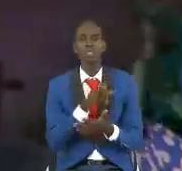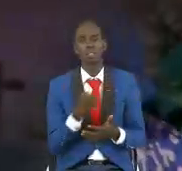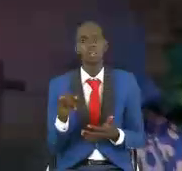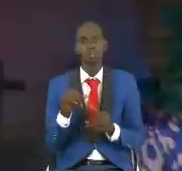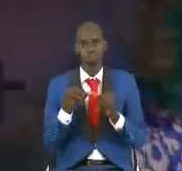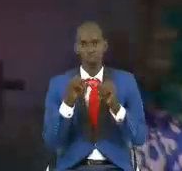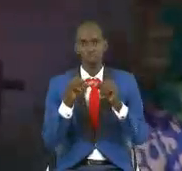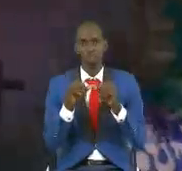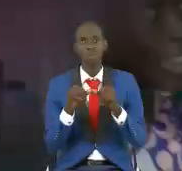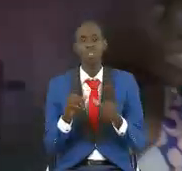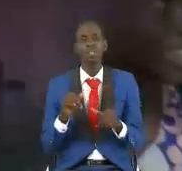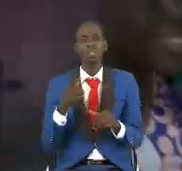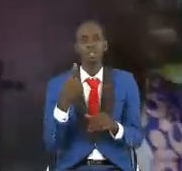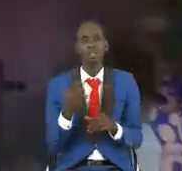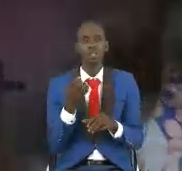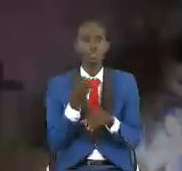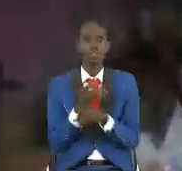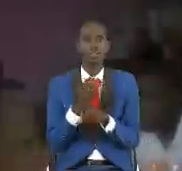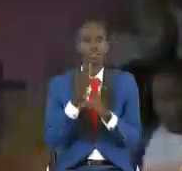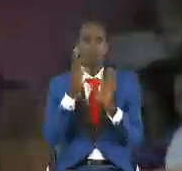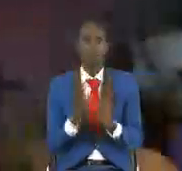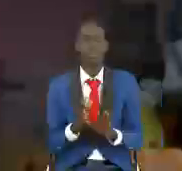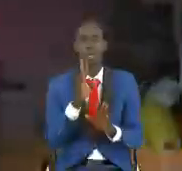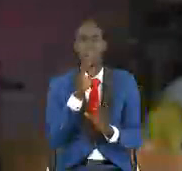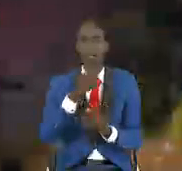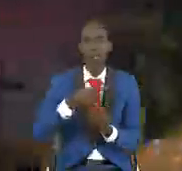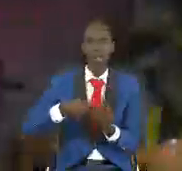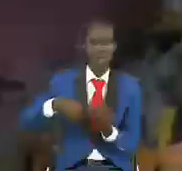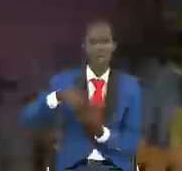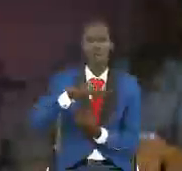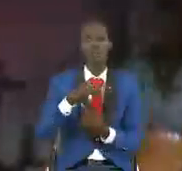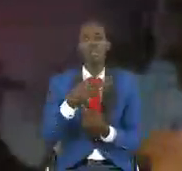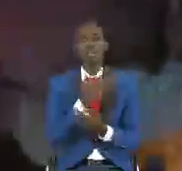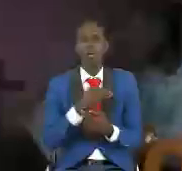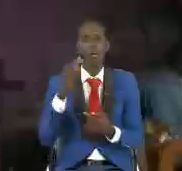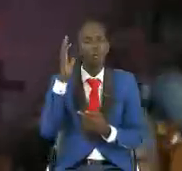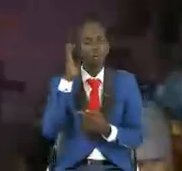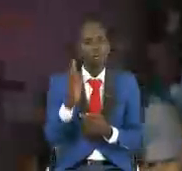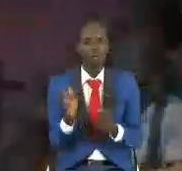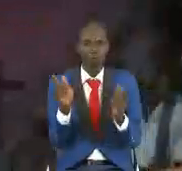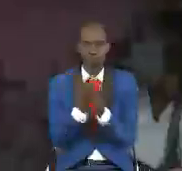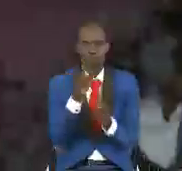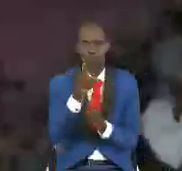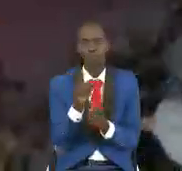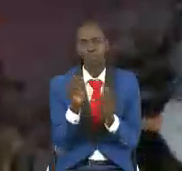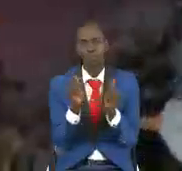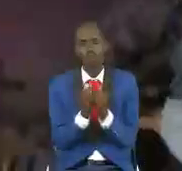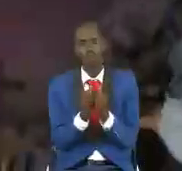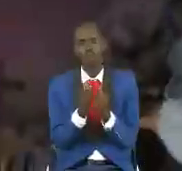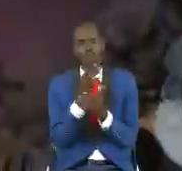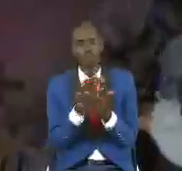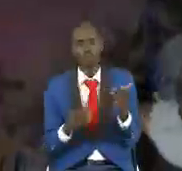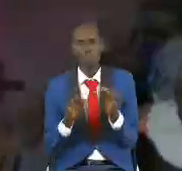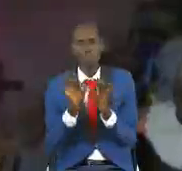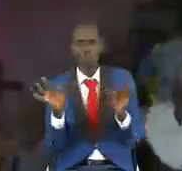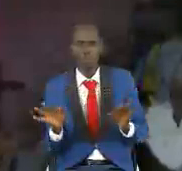counselors are there, and they will spend a little time with you getting all the information that they need so that we